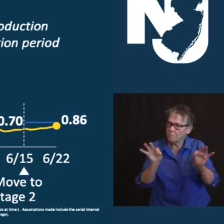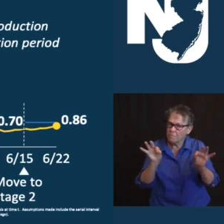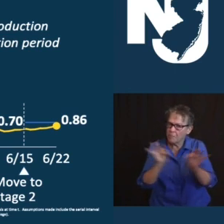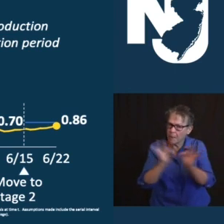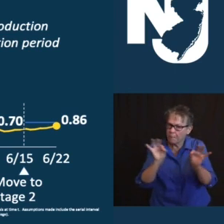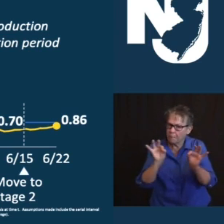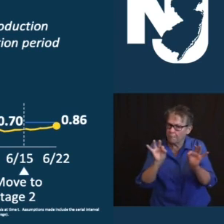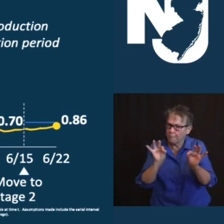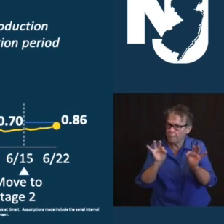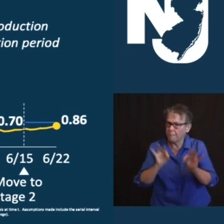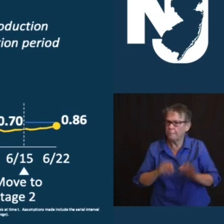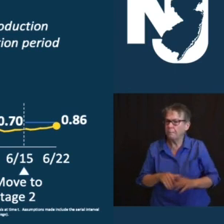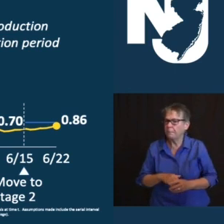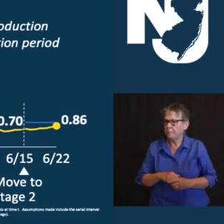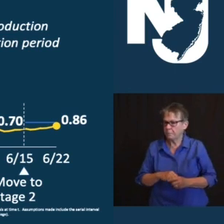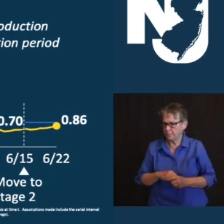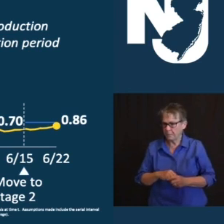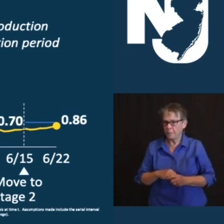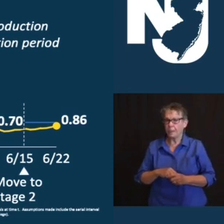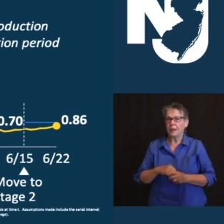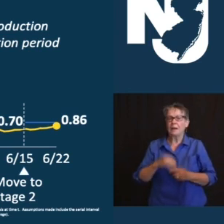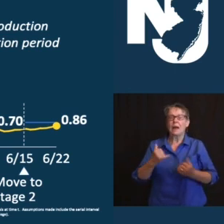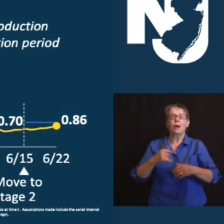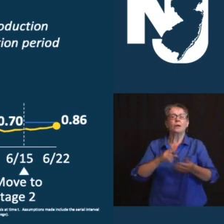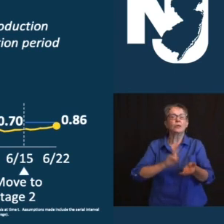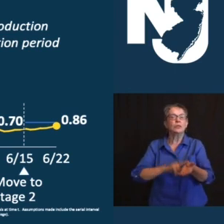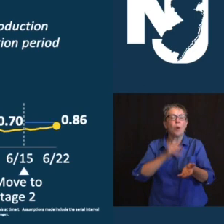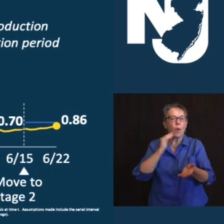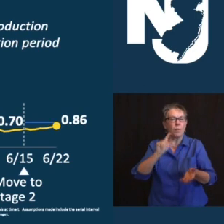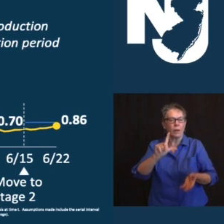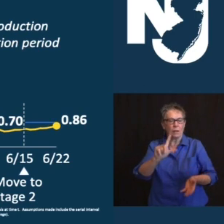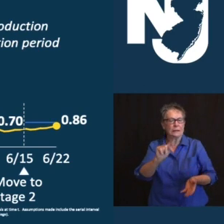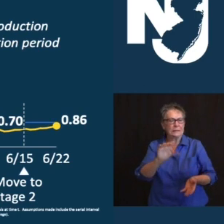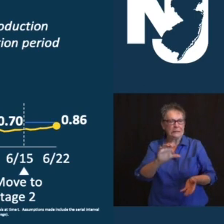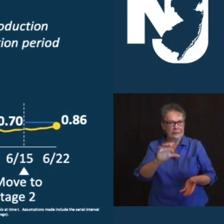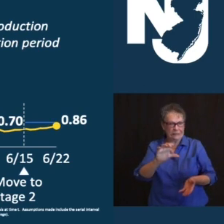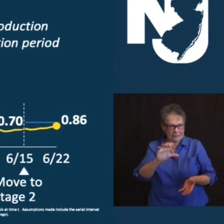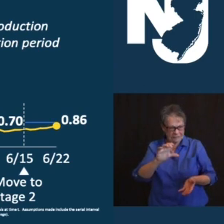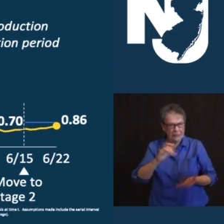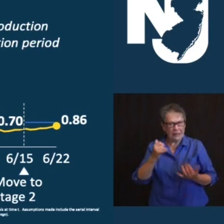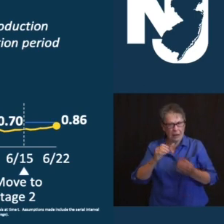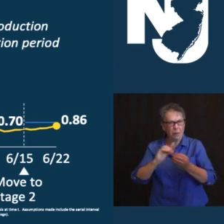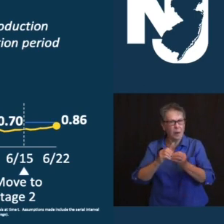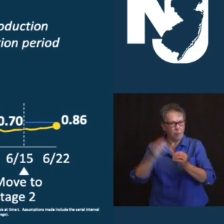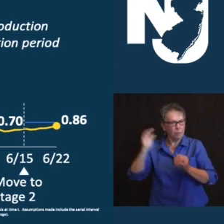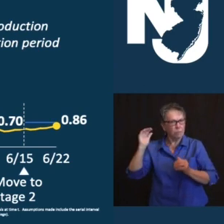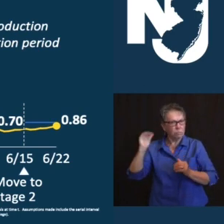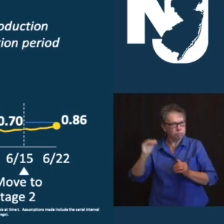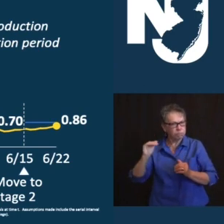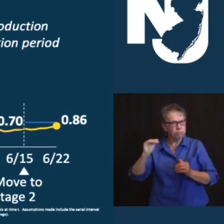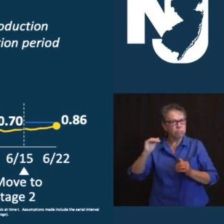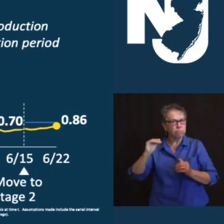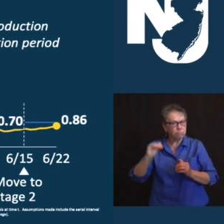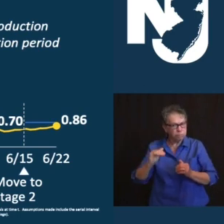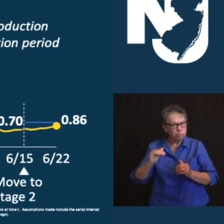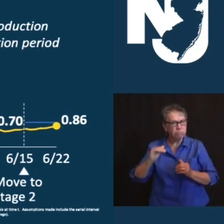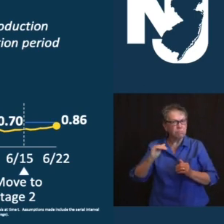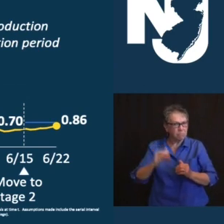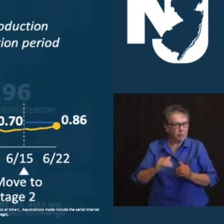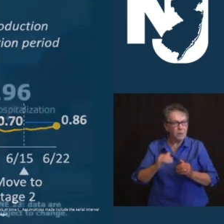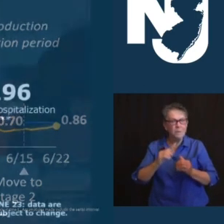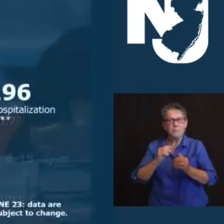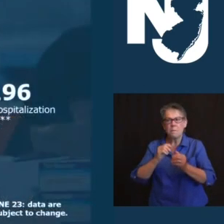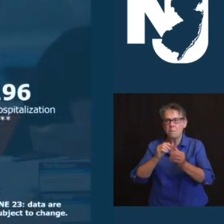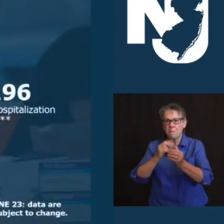of decline and the numbers of deaths, while fluctuating day to day. They are also down, thank God, from their worst. In